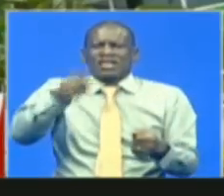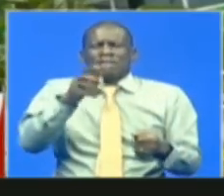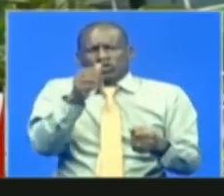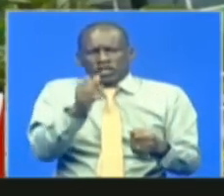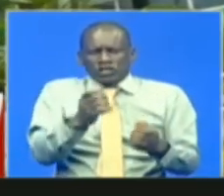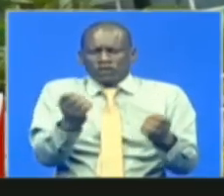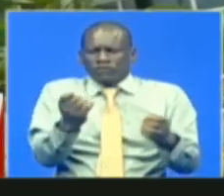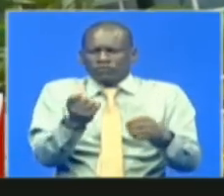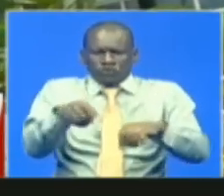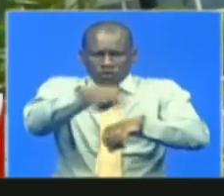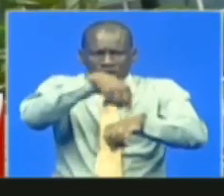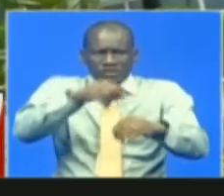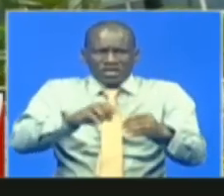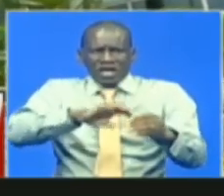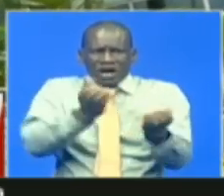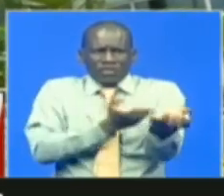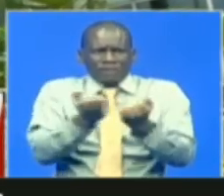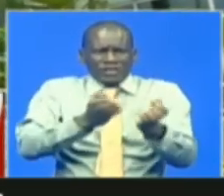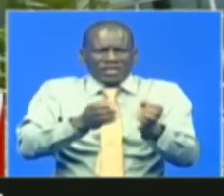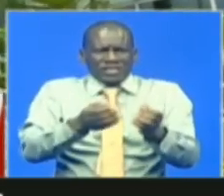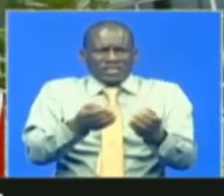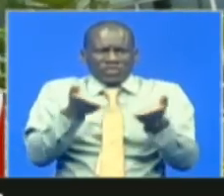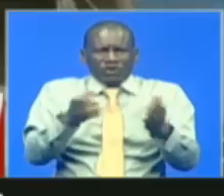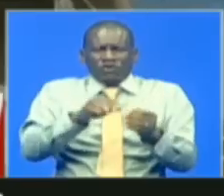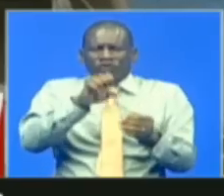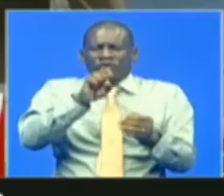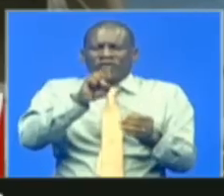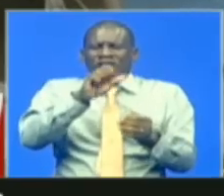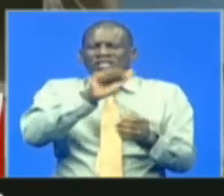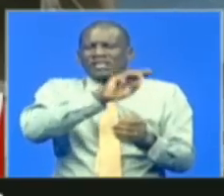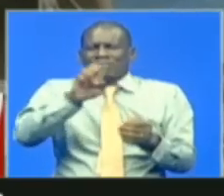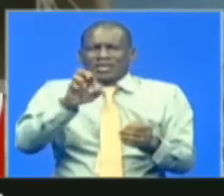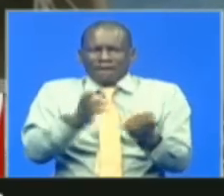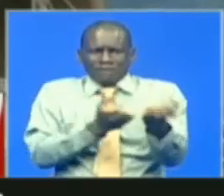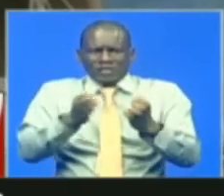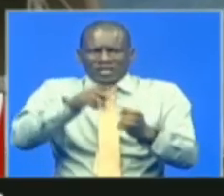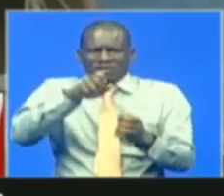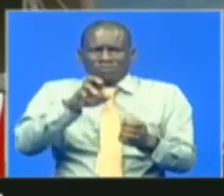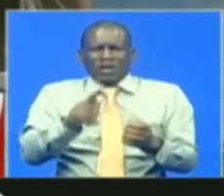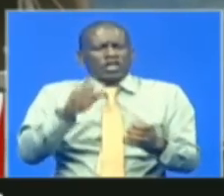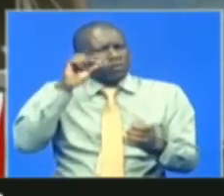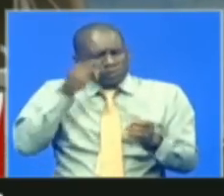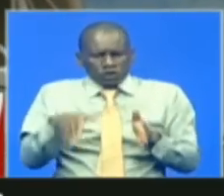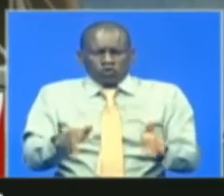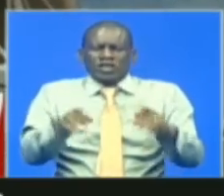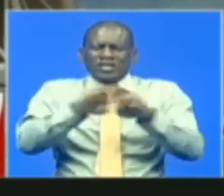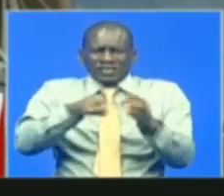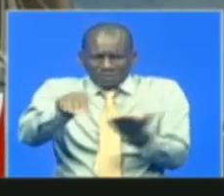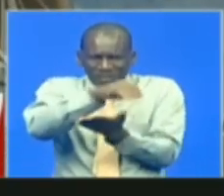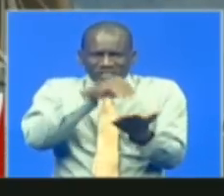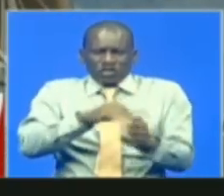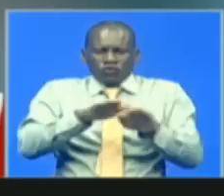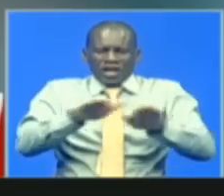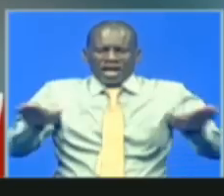hours. Another of Merali's business empires, the Samia Business Park, located along Mombasa Road, has also been at the center of a land